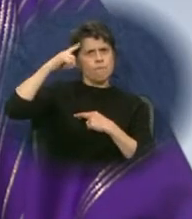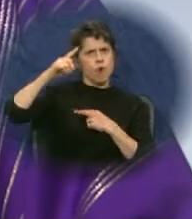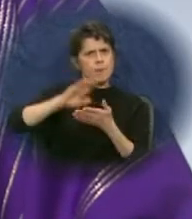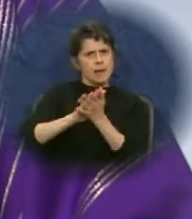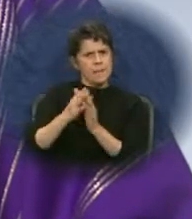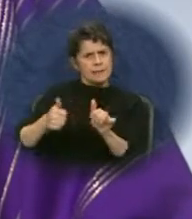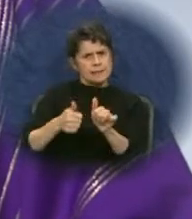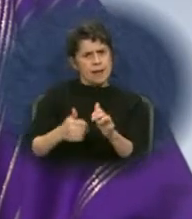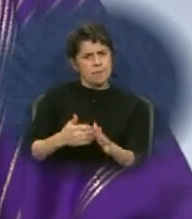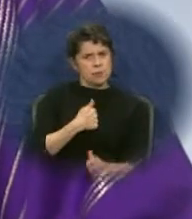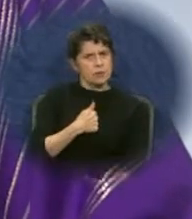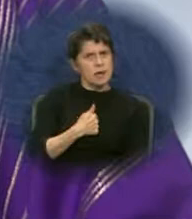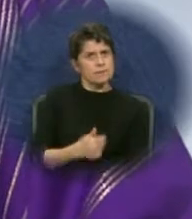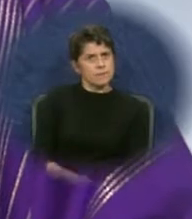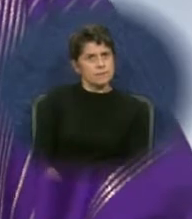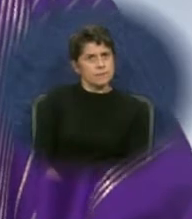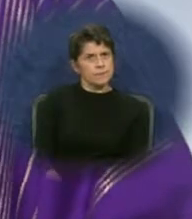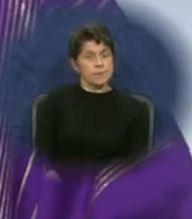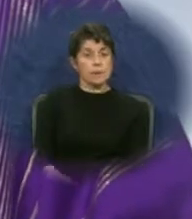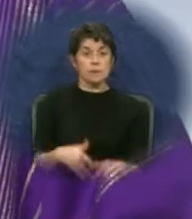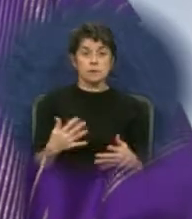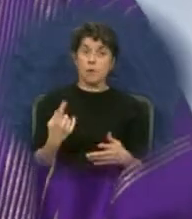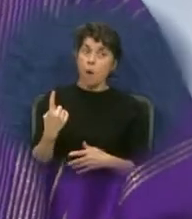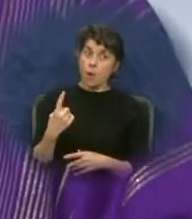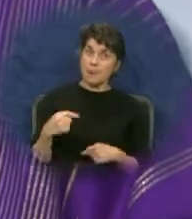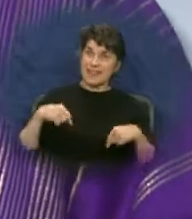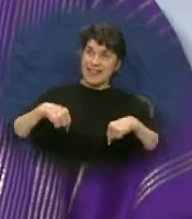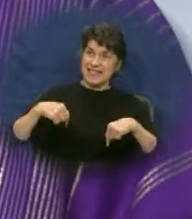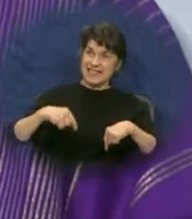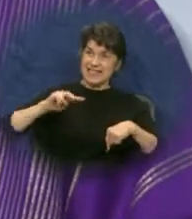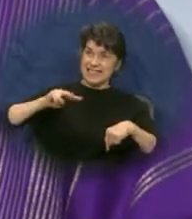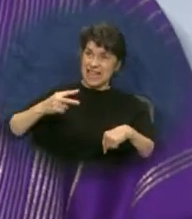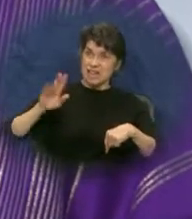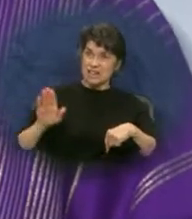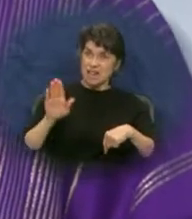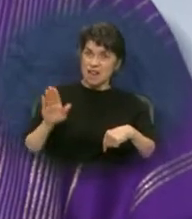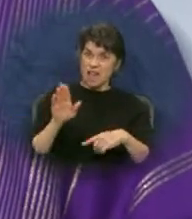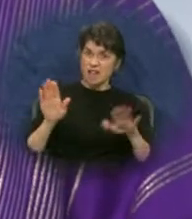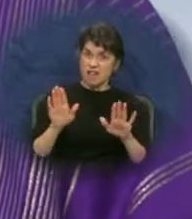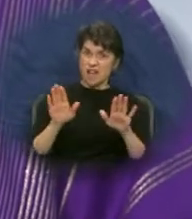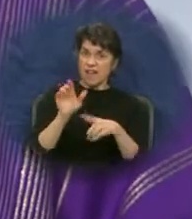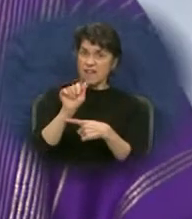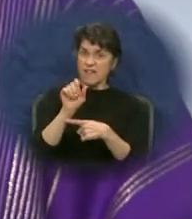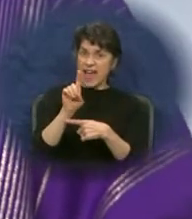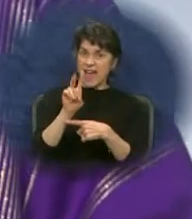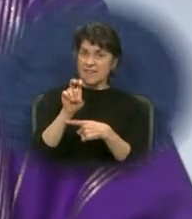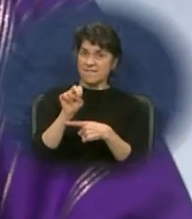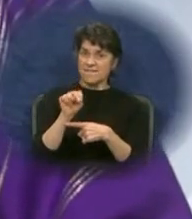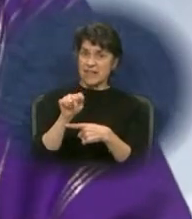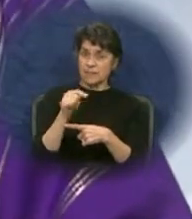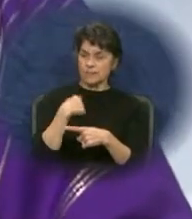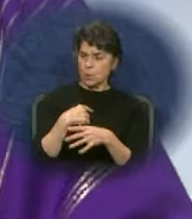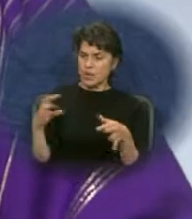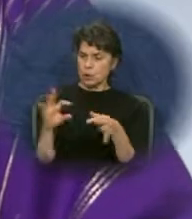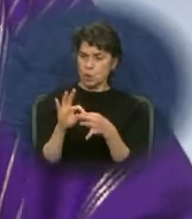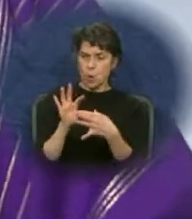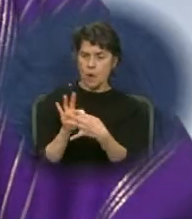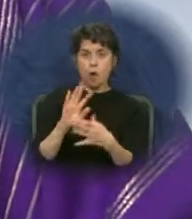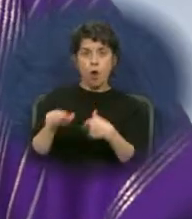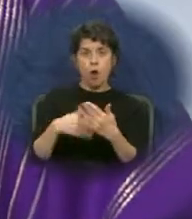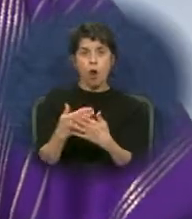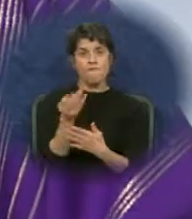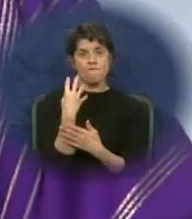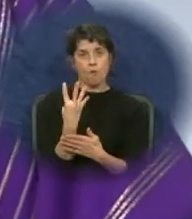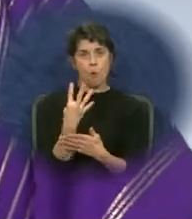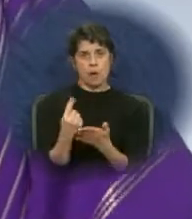discipleship. And so always on this second Sunday of Advent, we join all four Gospels that bring us